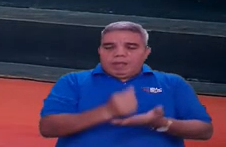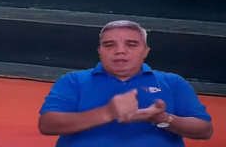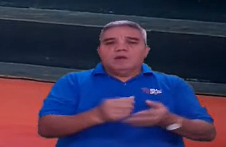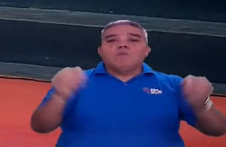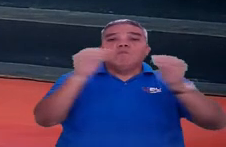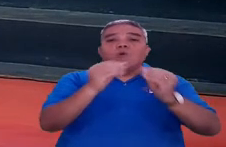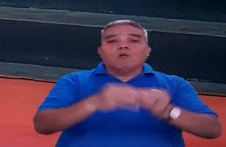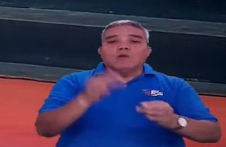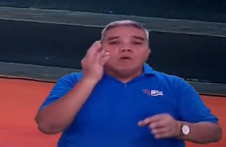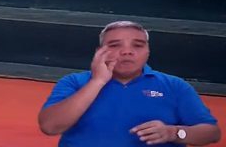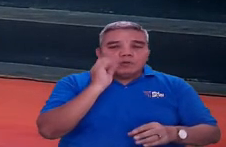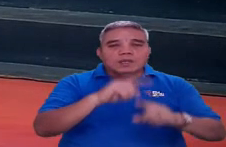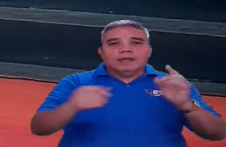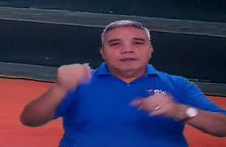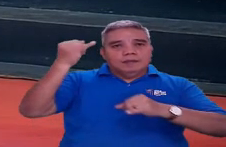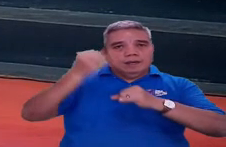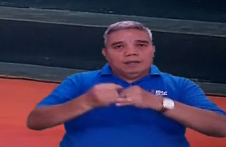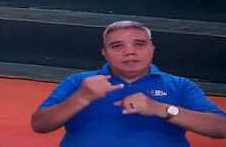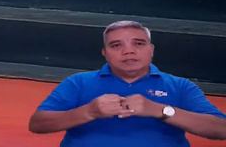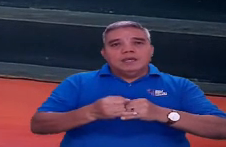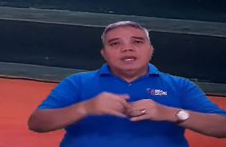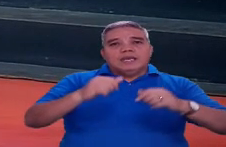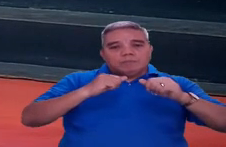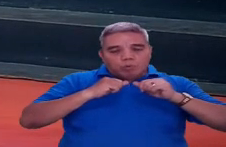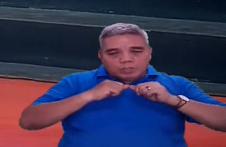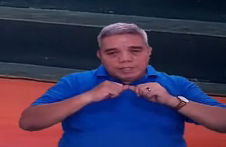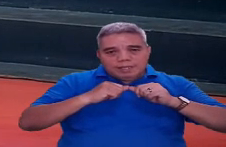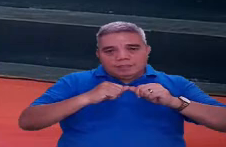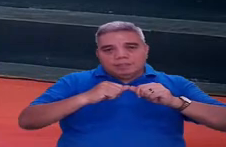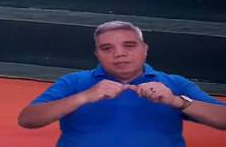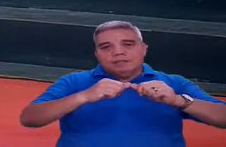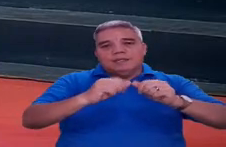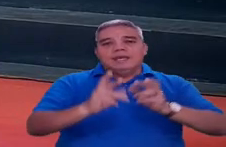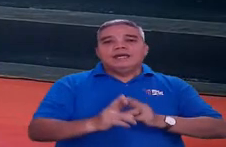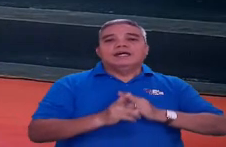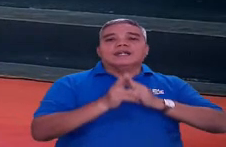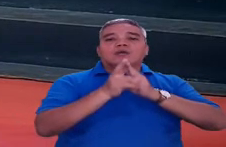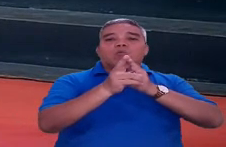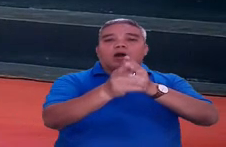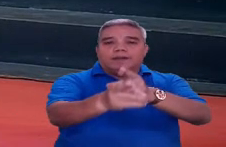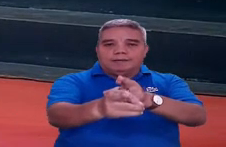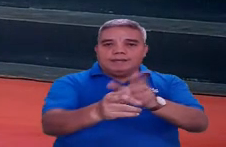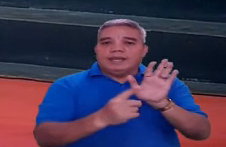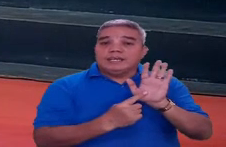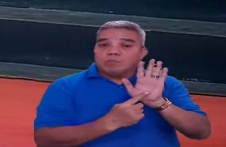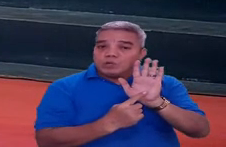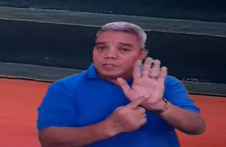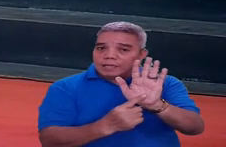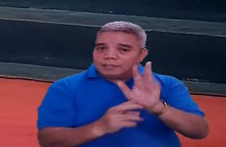fruits. And lastly, it foresees rewards.